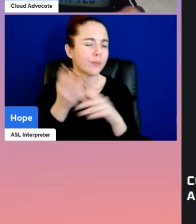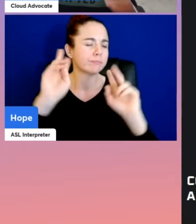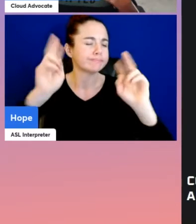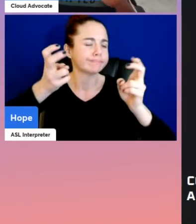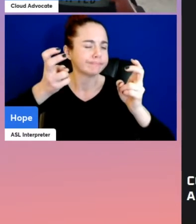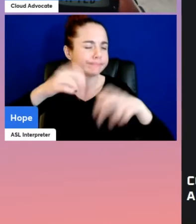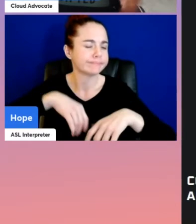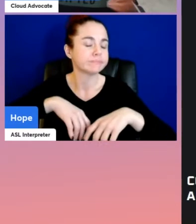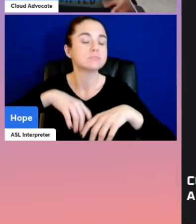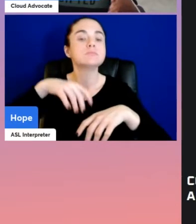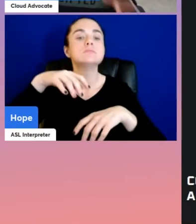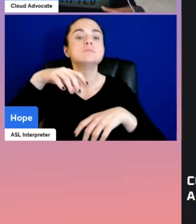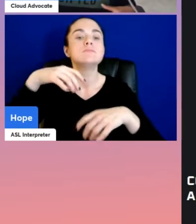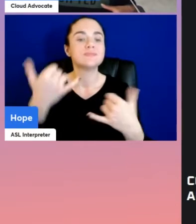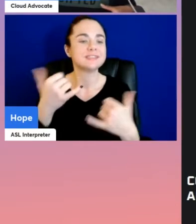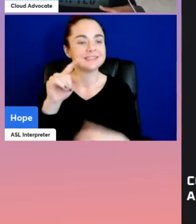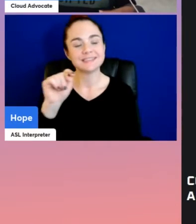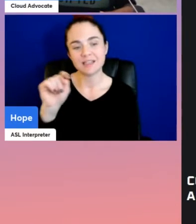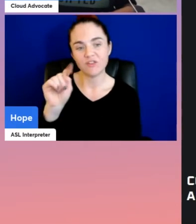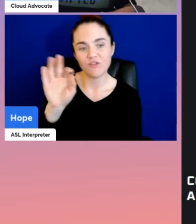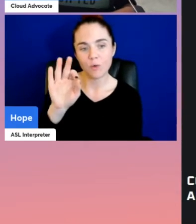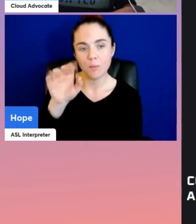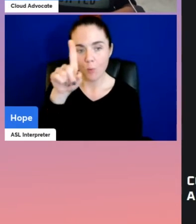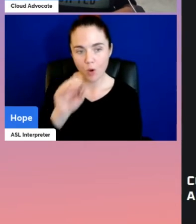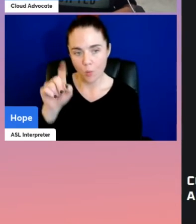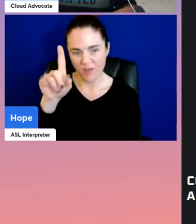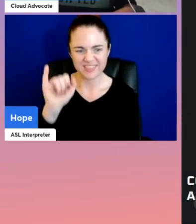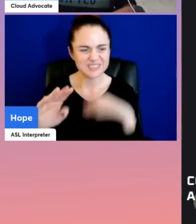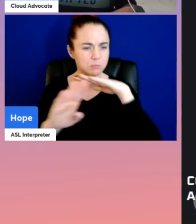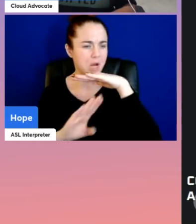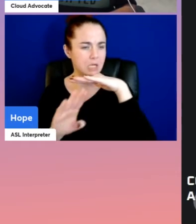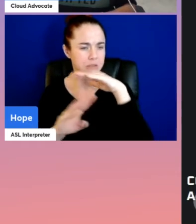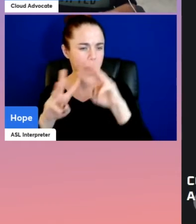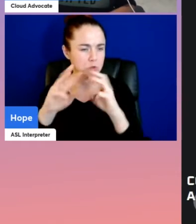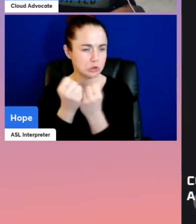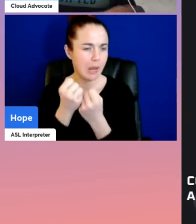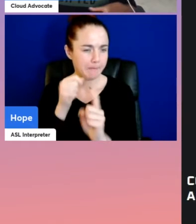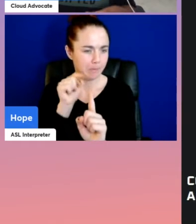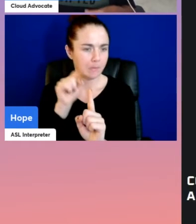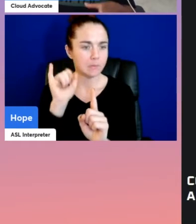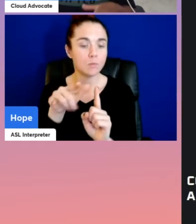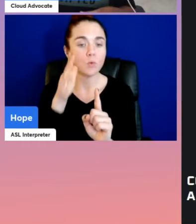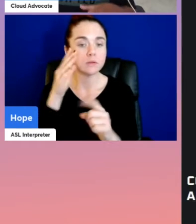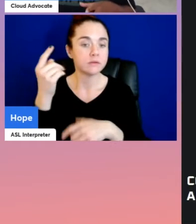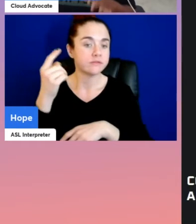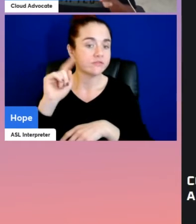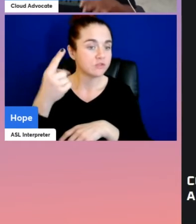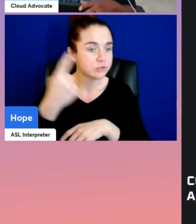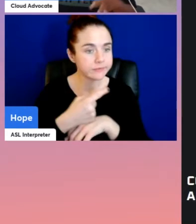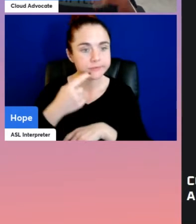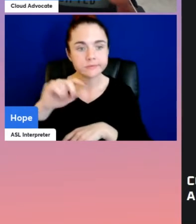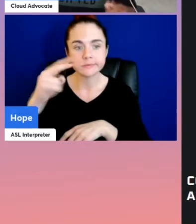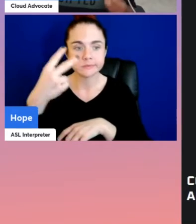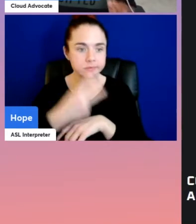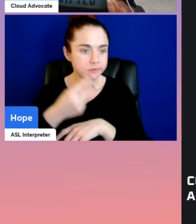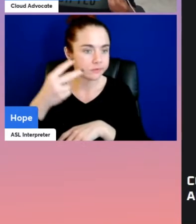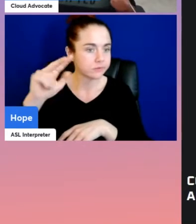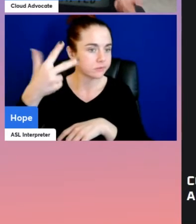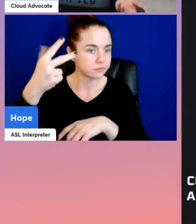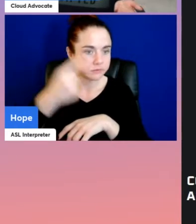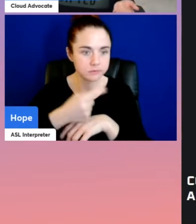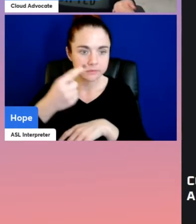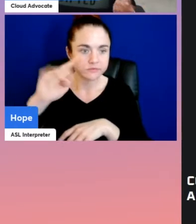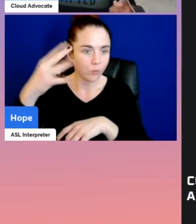said, the Terraform 101 Basics workshop. And you'll have day 1, day 2, day 3, day 4. So it's something you